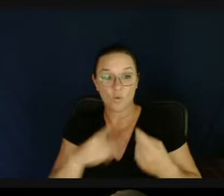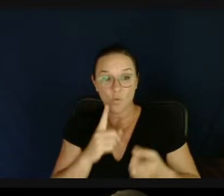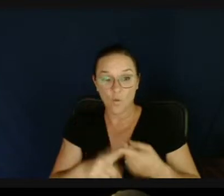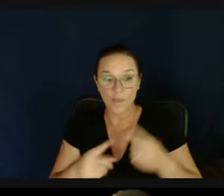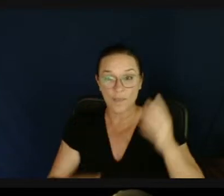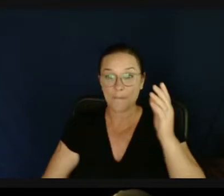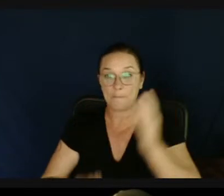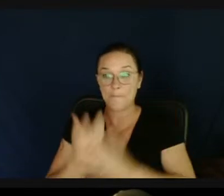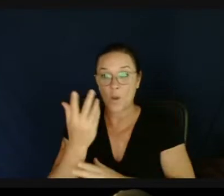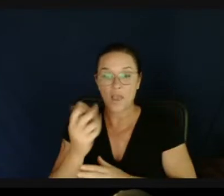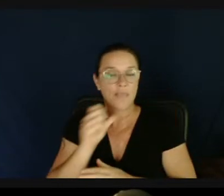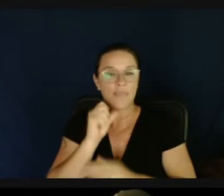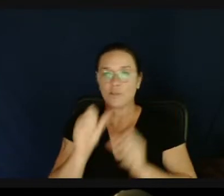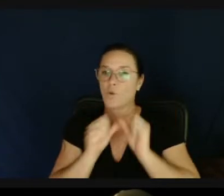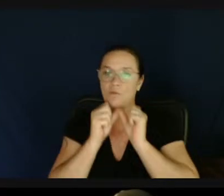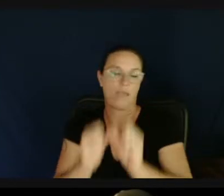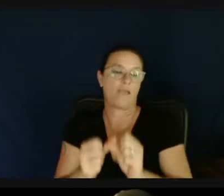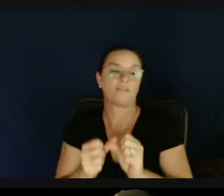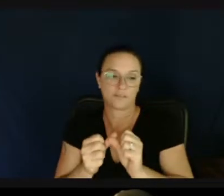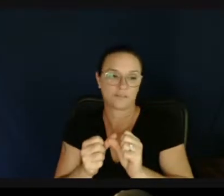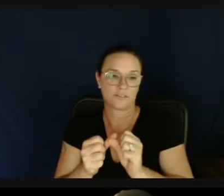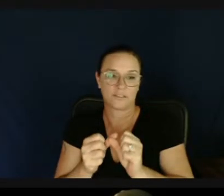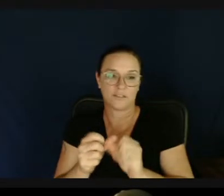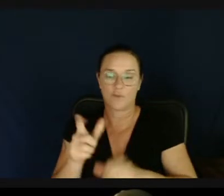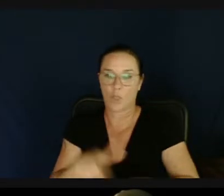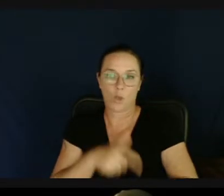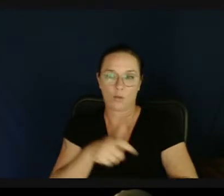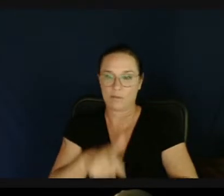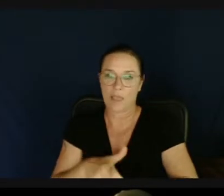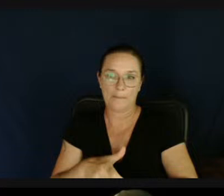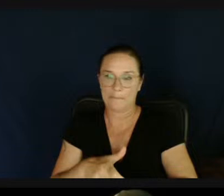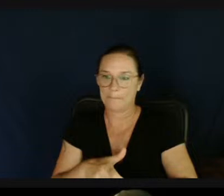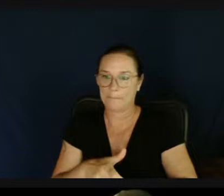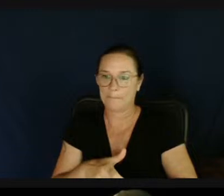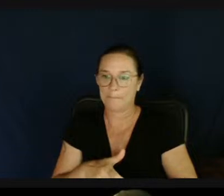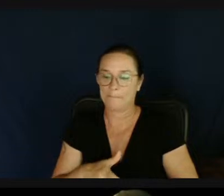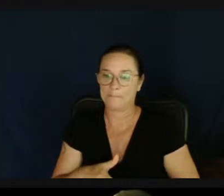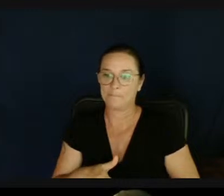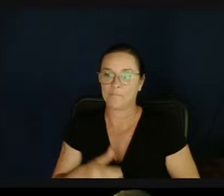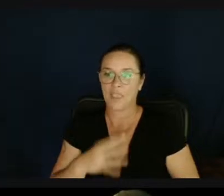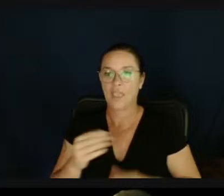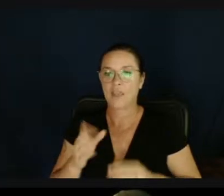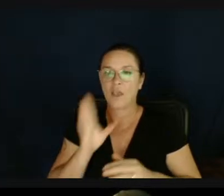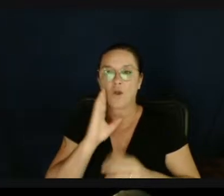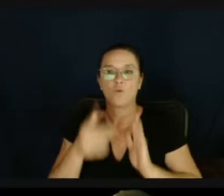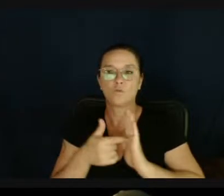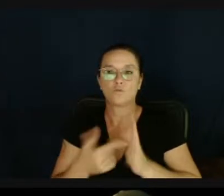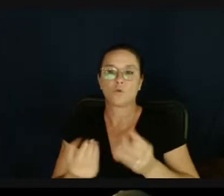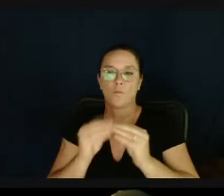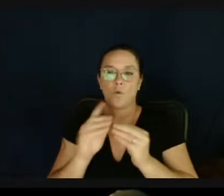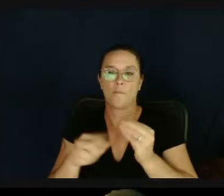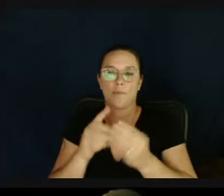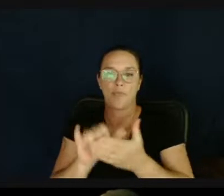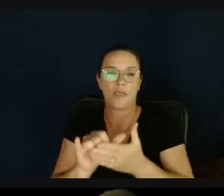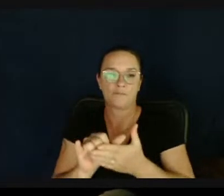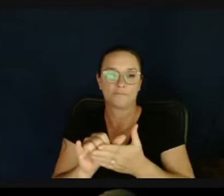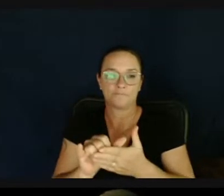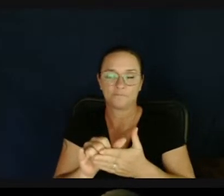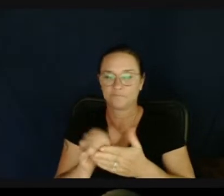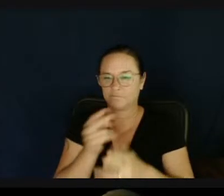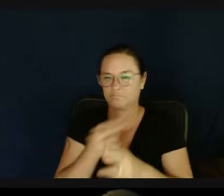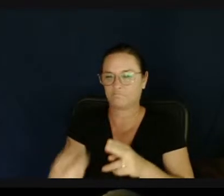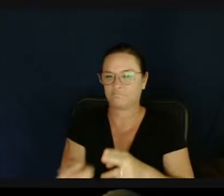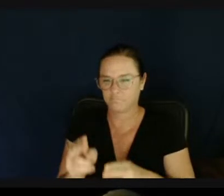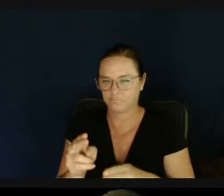they don't usually last very long at that height. And I'll show you more about this shortly with all